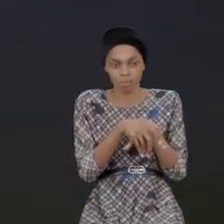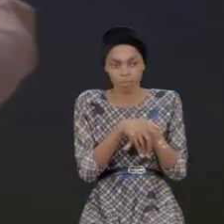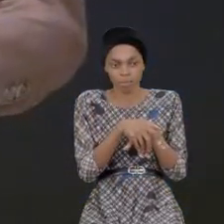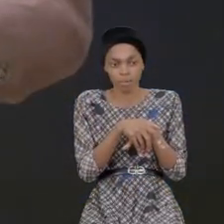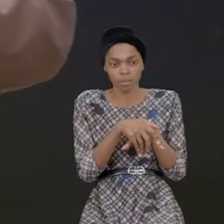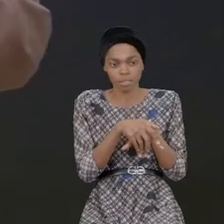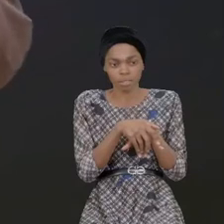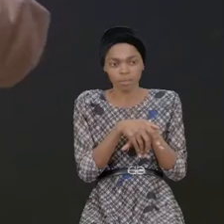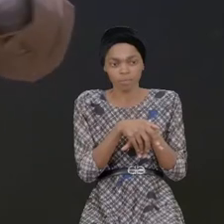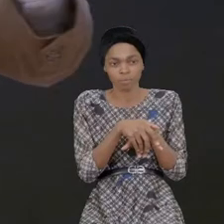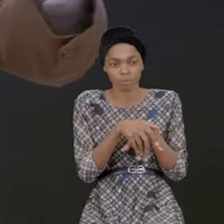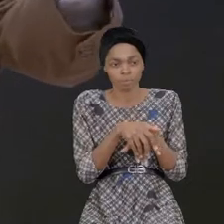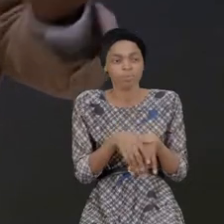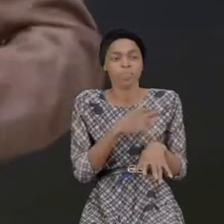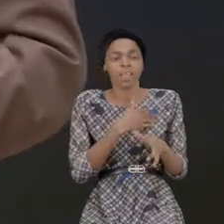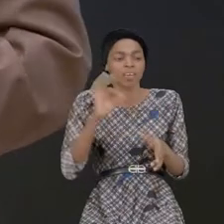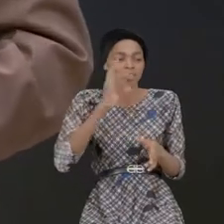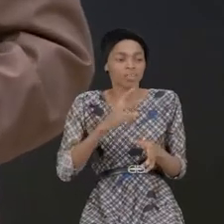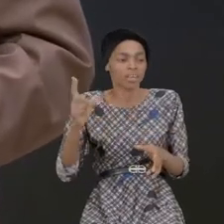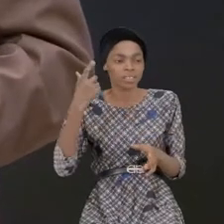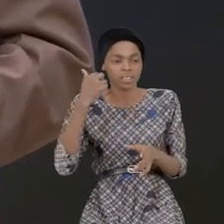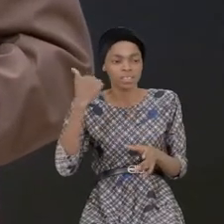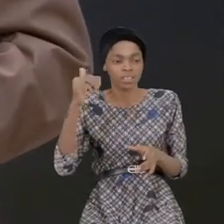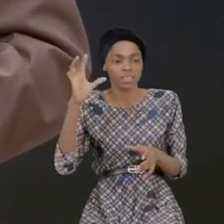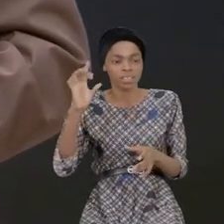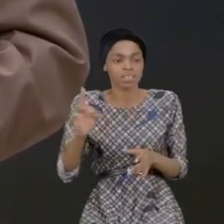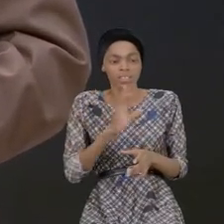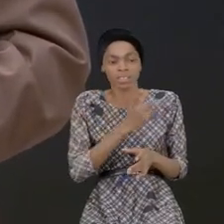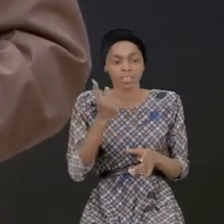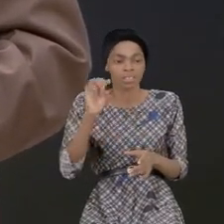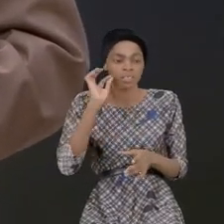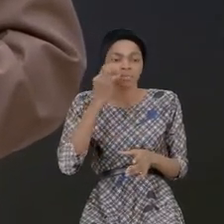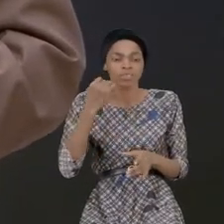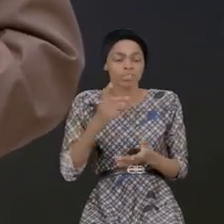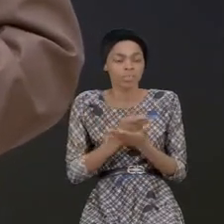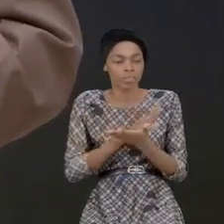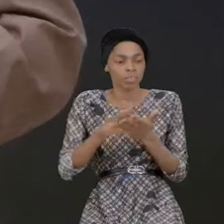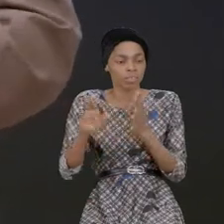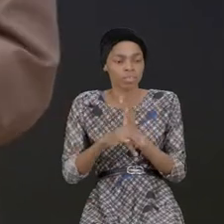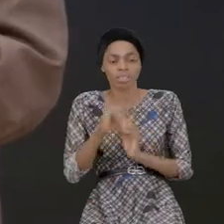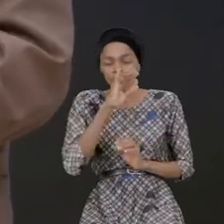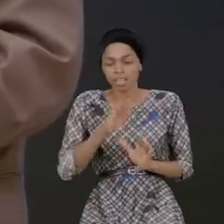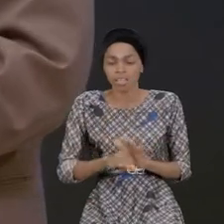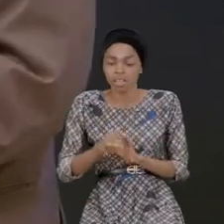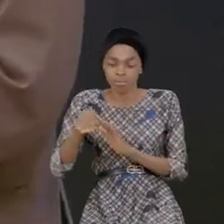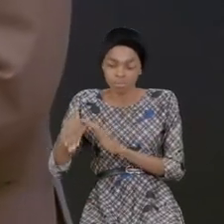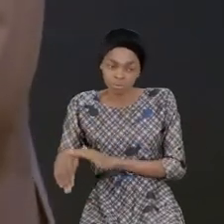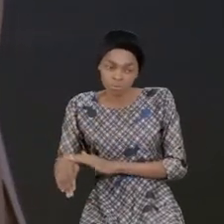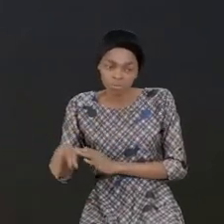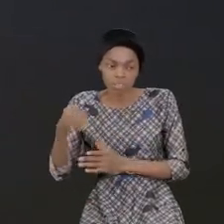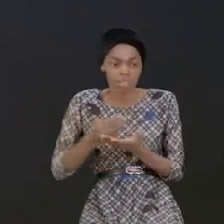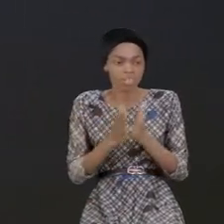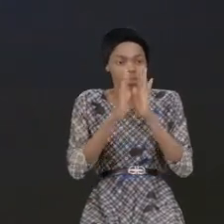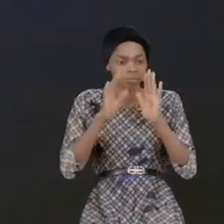verse 18 says, and the fruit of righteousness is sown in peace of them that